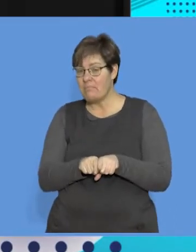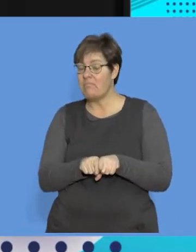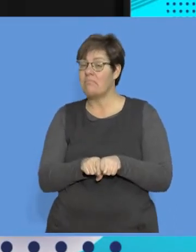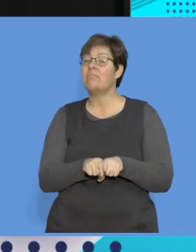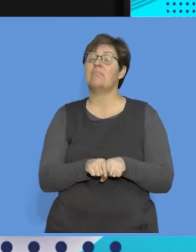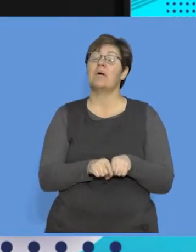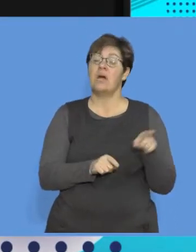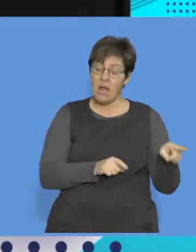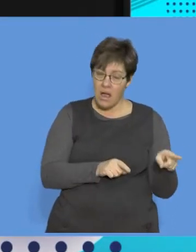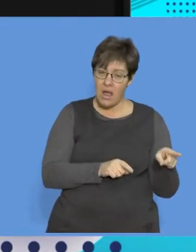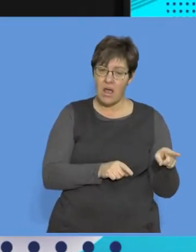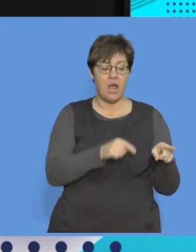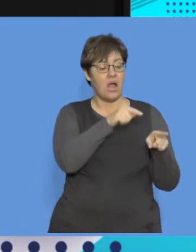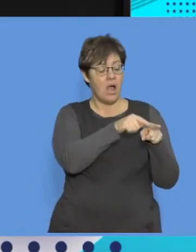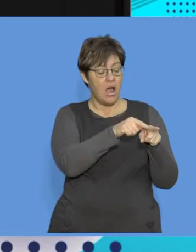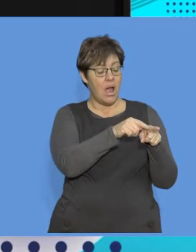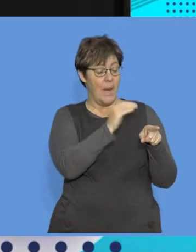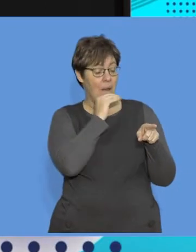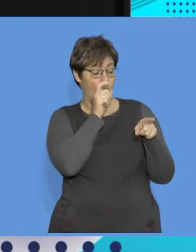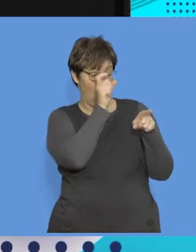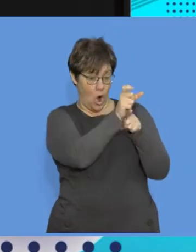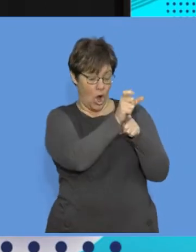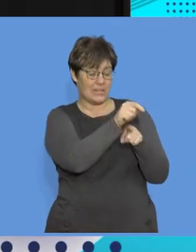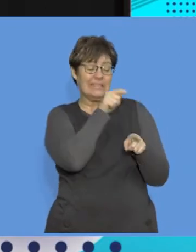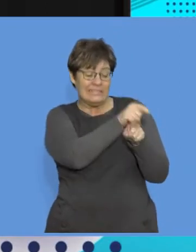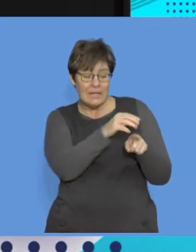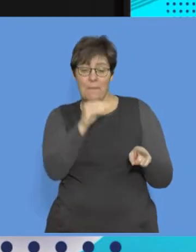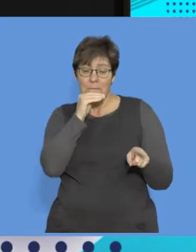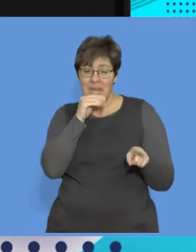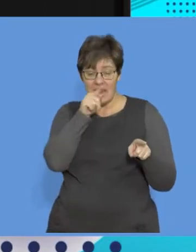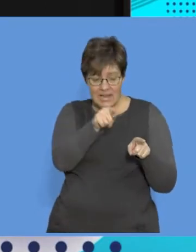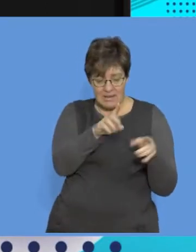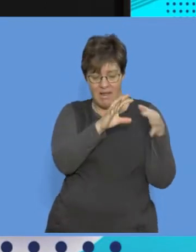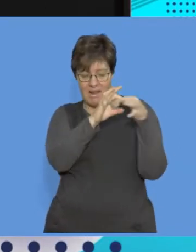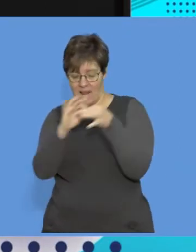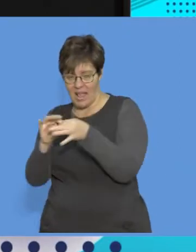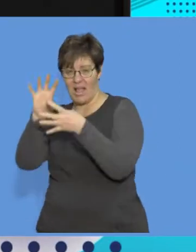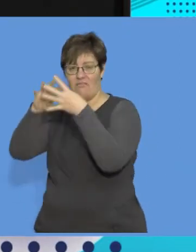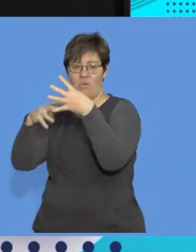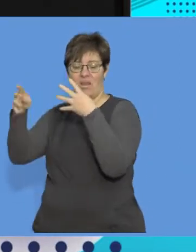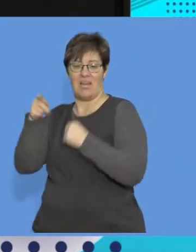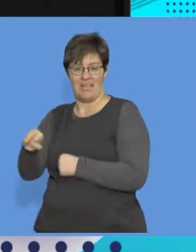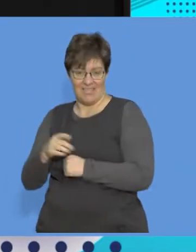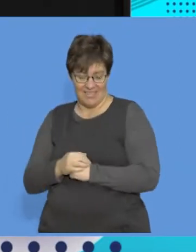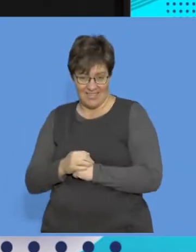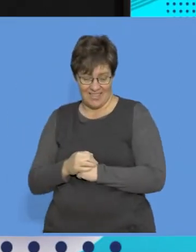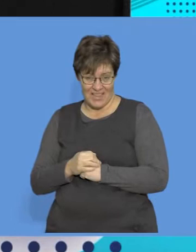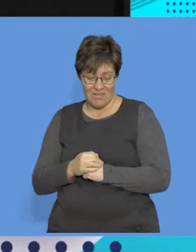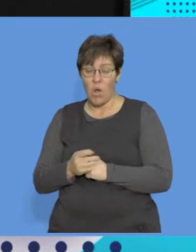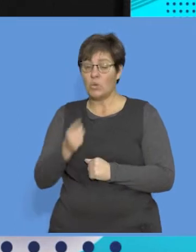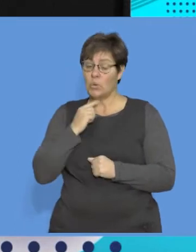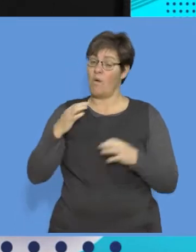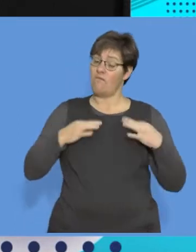link to formulae. And here's the important thing. When you're doing a formal assessment,